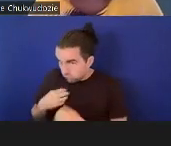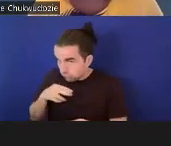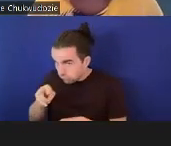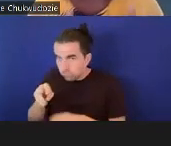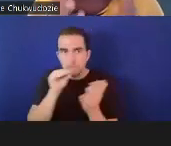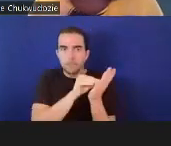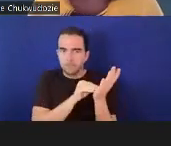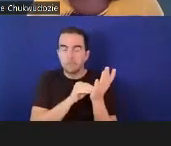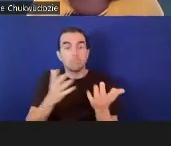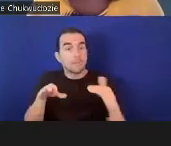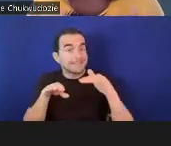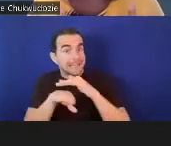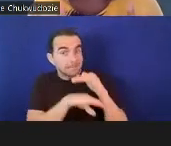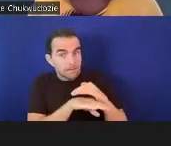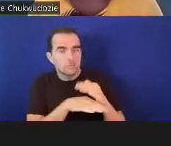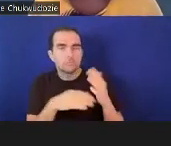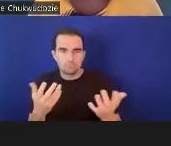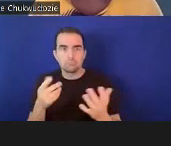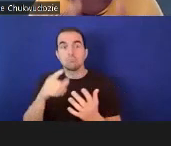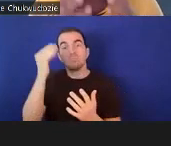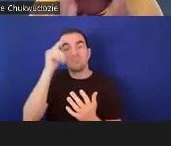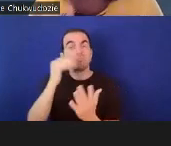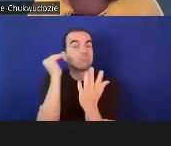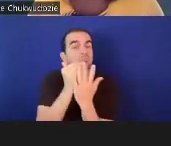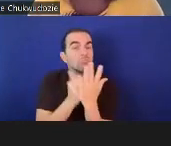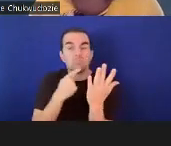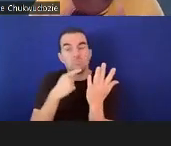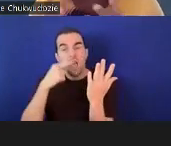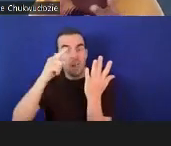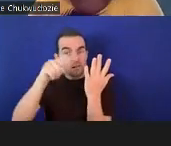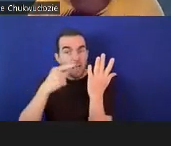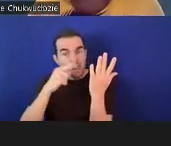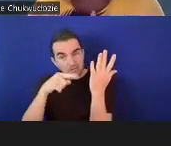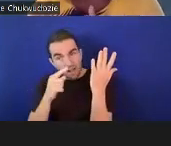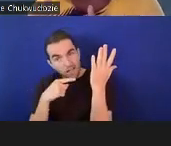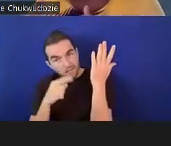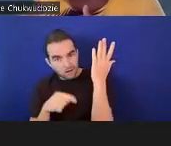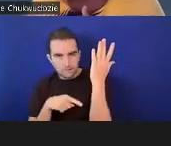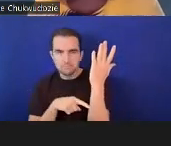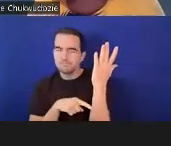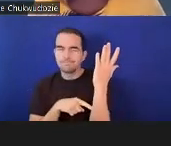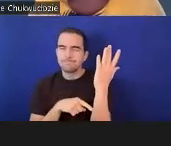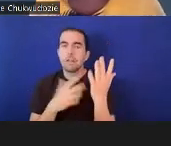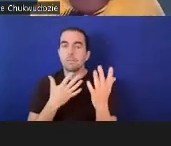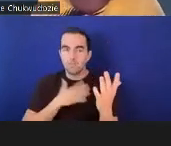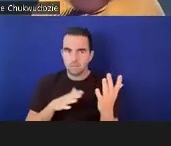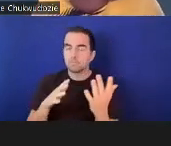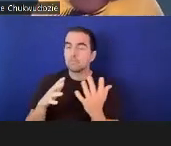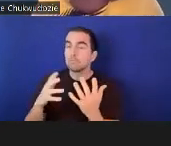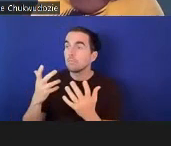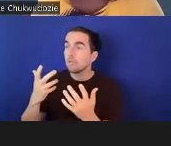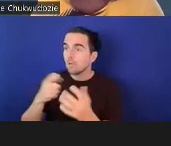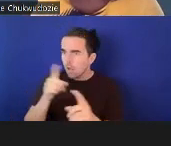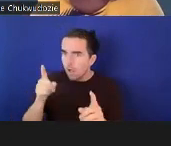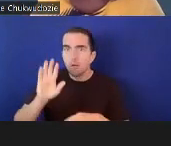that means that complaints mechanism will not be accessible for people who cannot read and